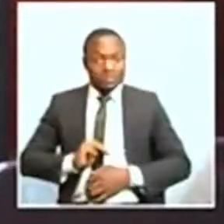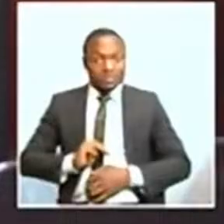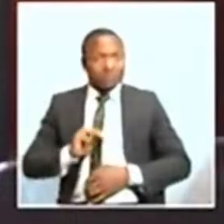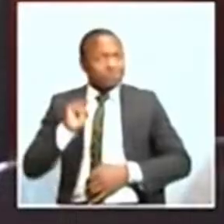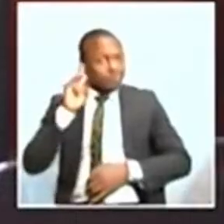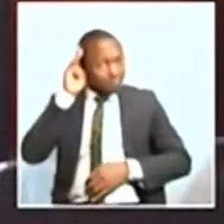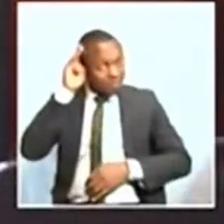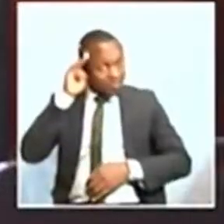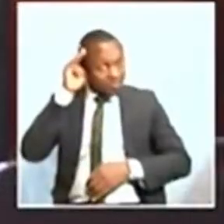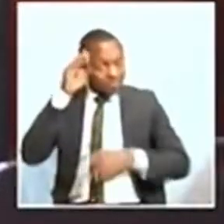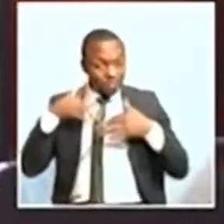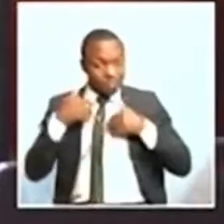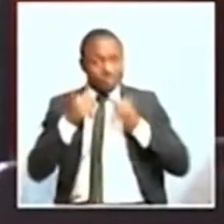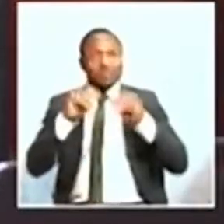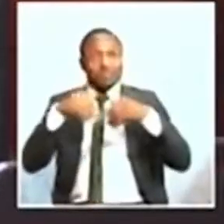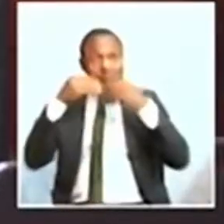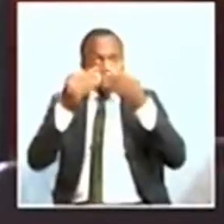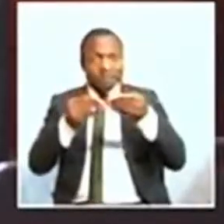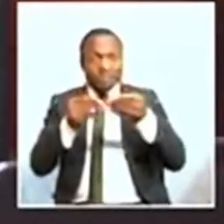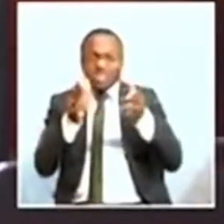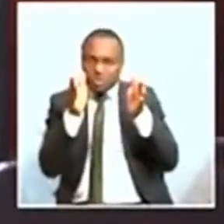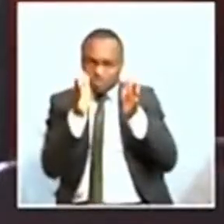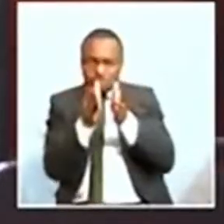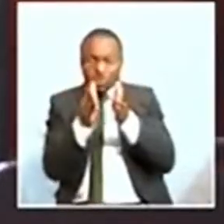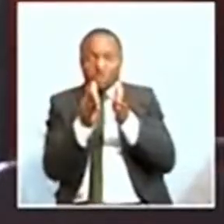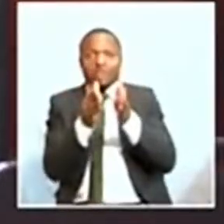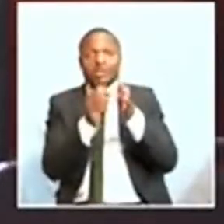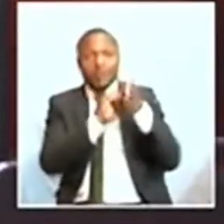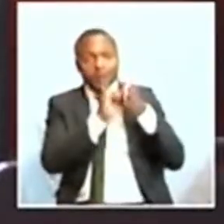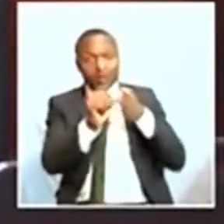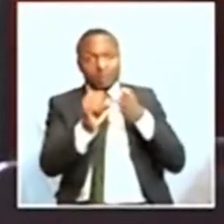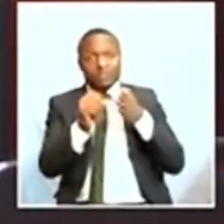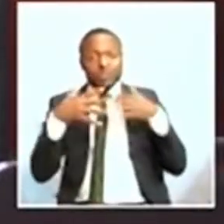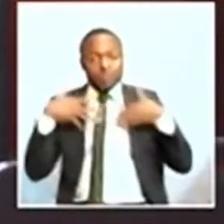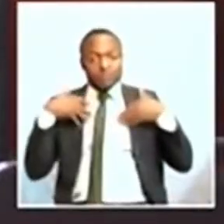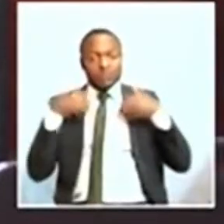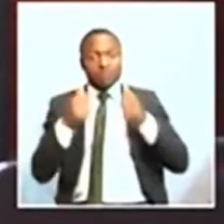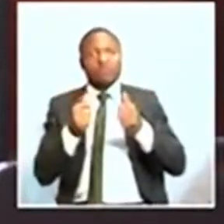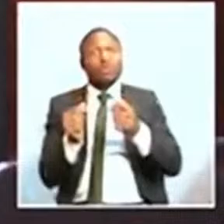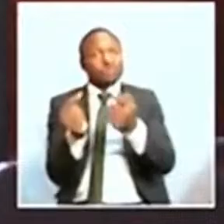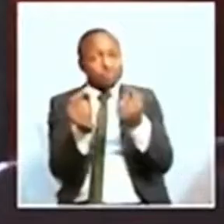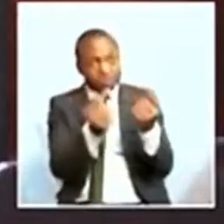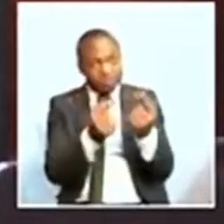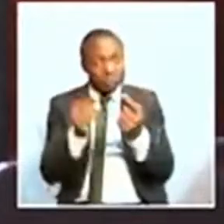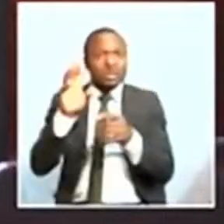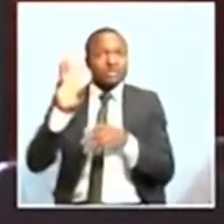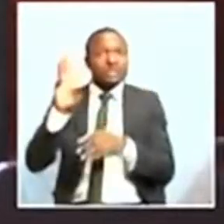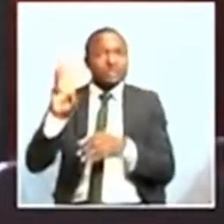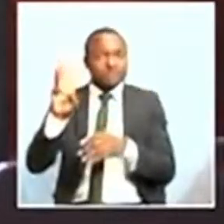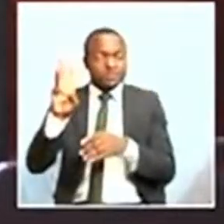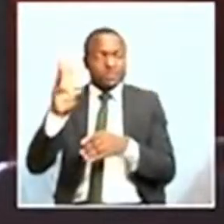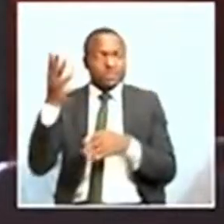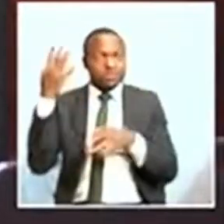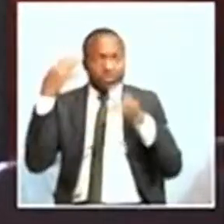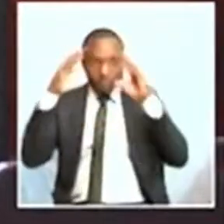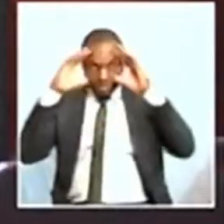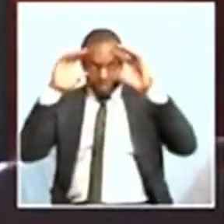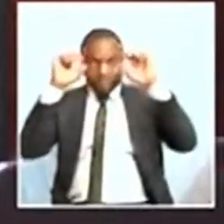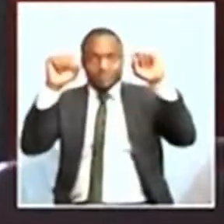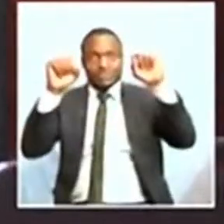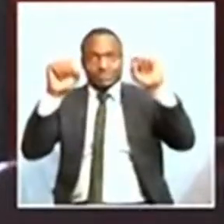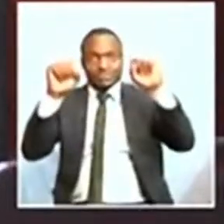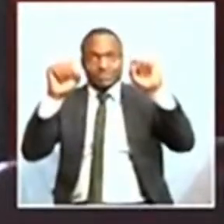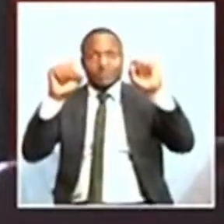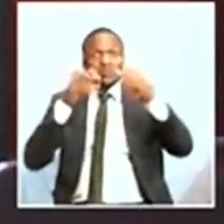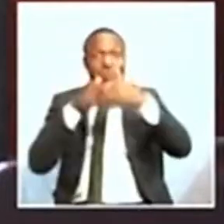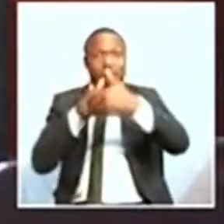Minister of Health is about to render a brief statement on the health status of the 60th Republican President and